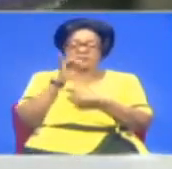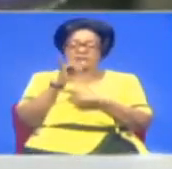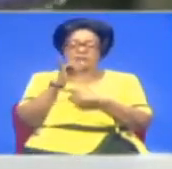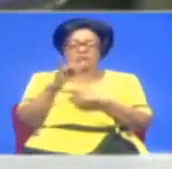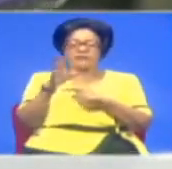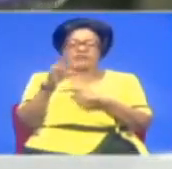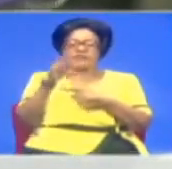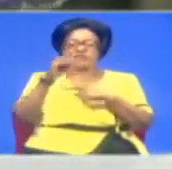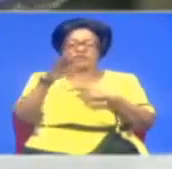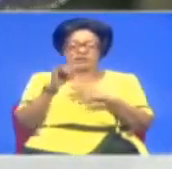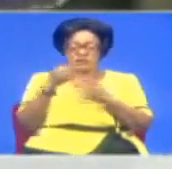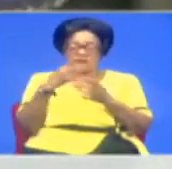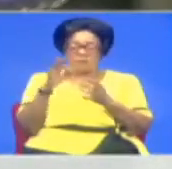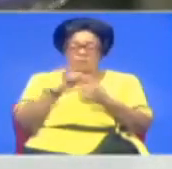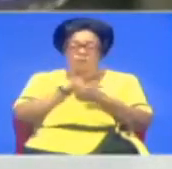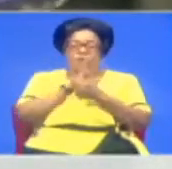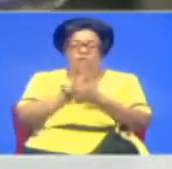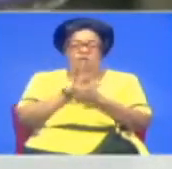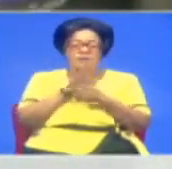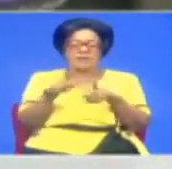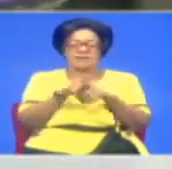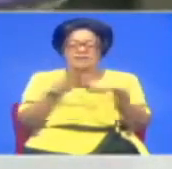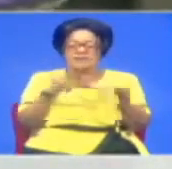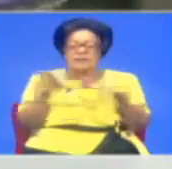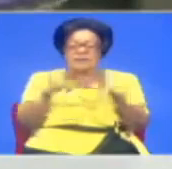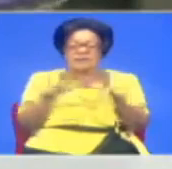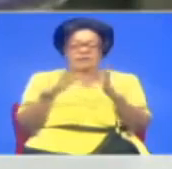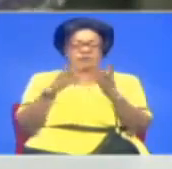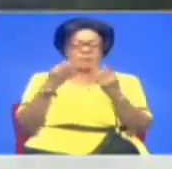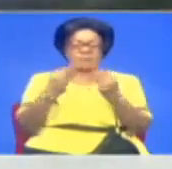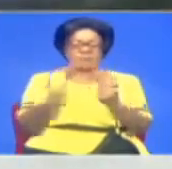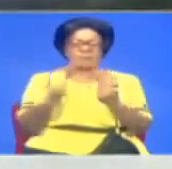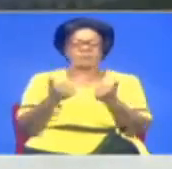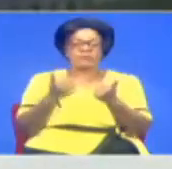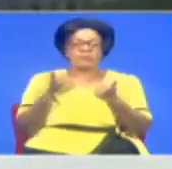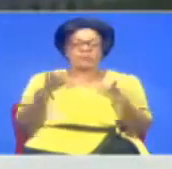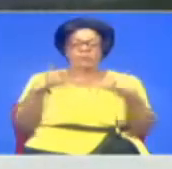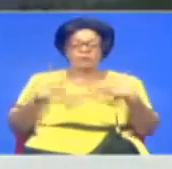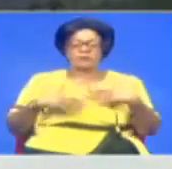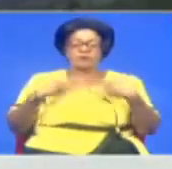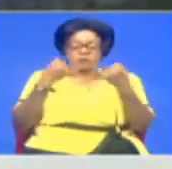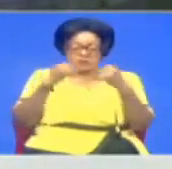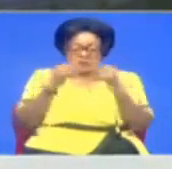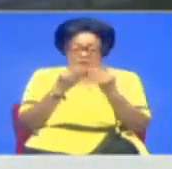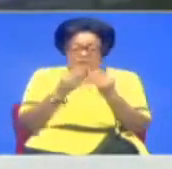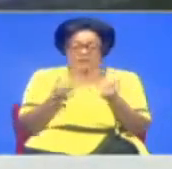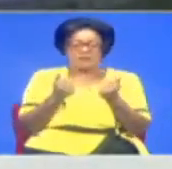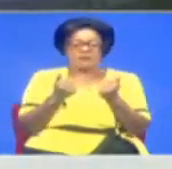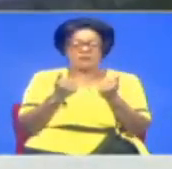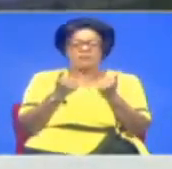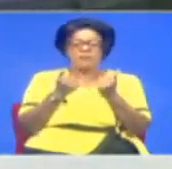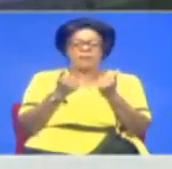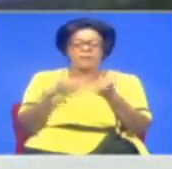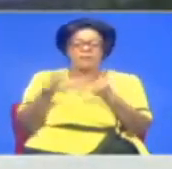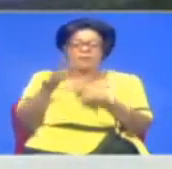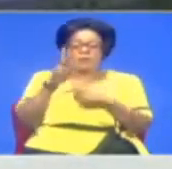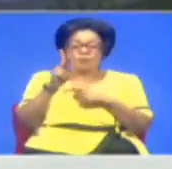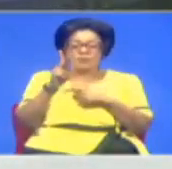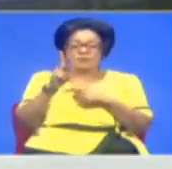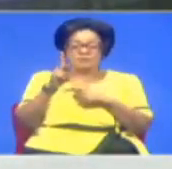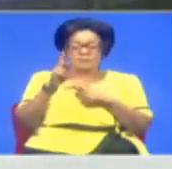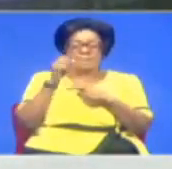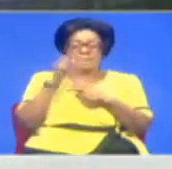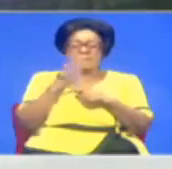genetic codes from the coronavirus as a way to build immunity for the body to fight off the virus. UK government medical